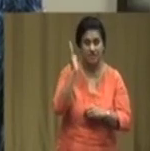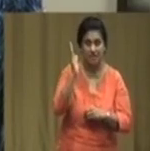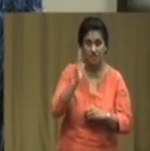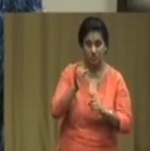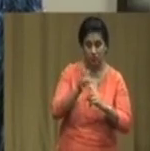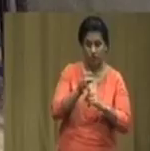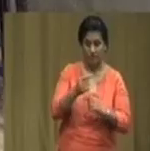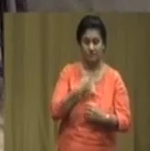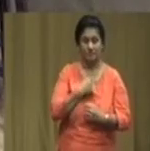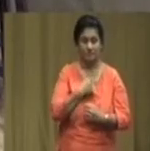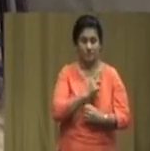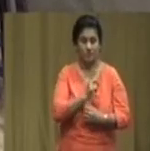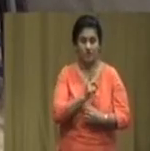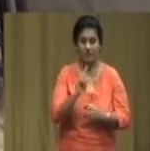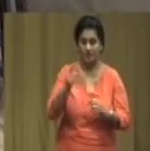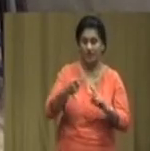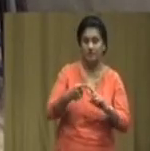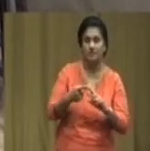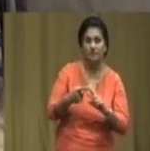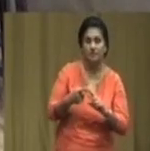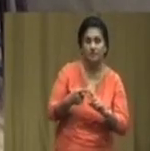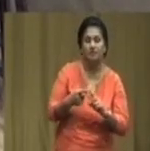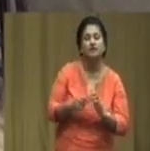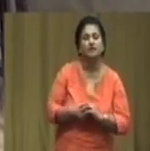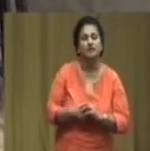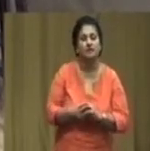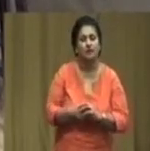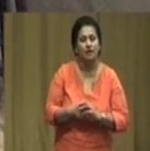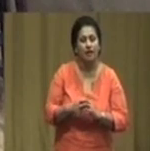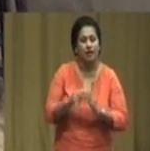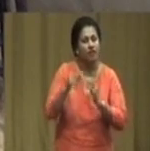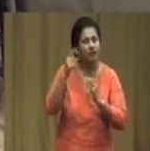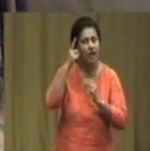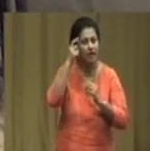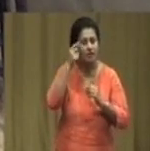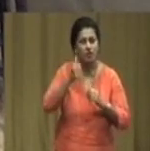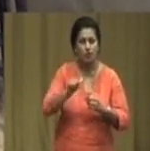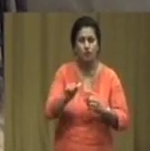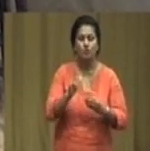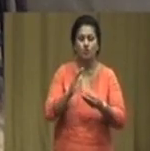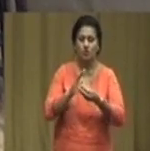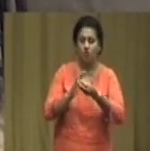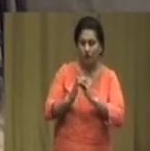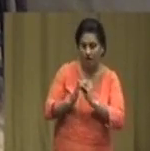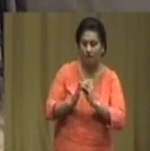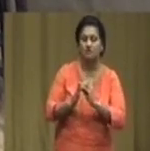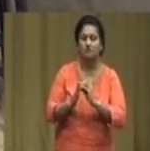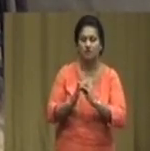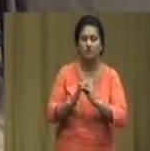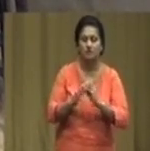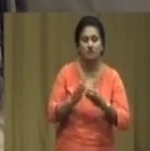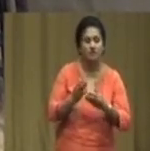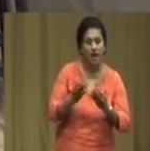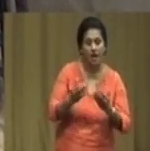me. First, the whole notion of using OER or the application of OER to